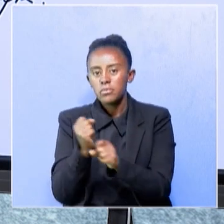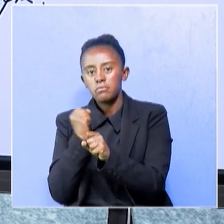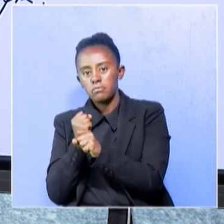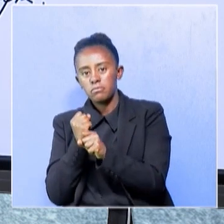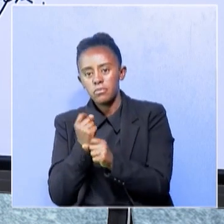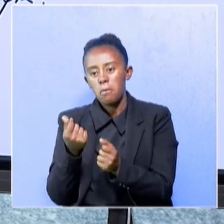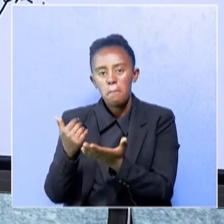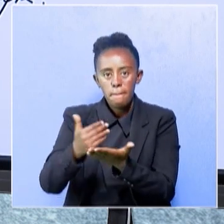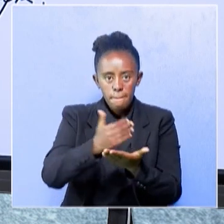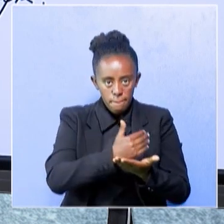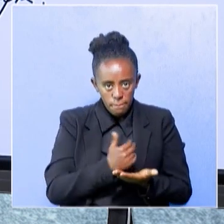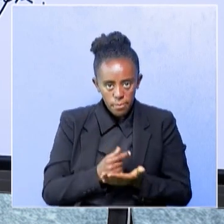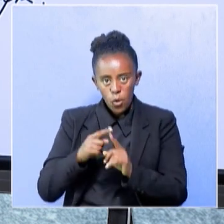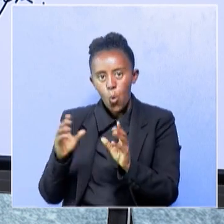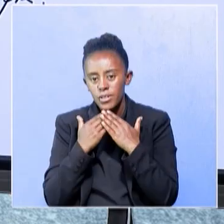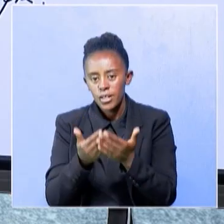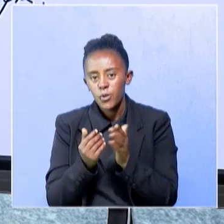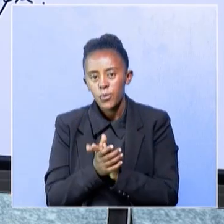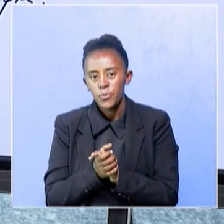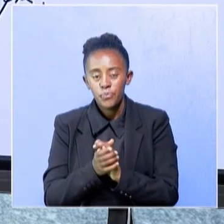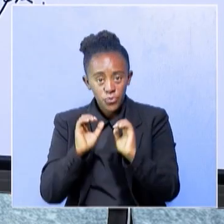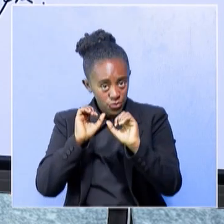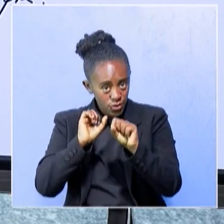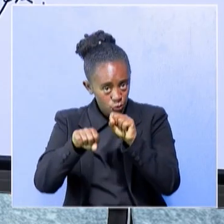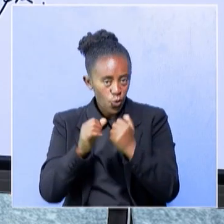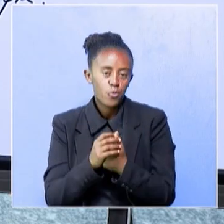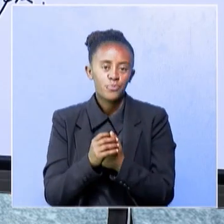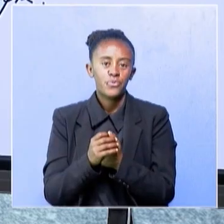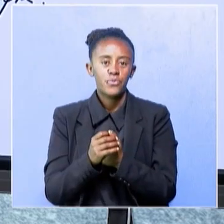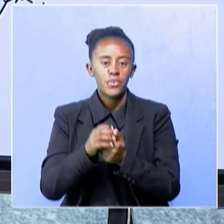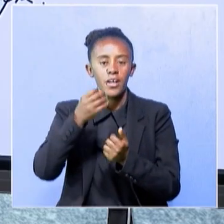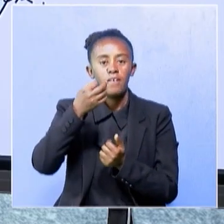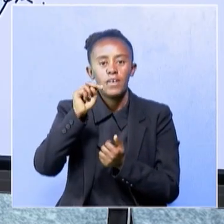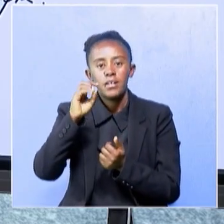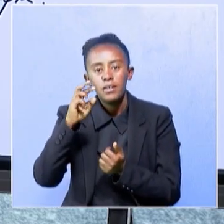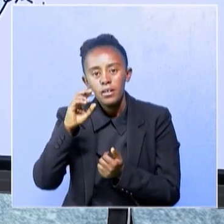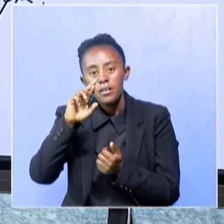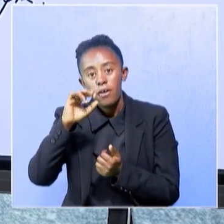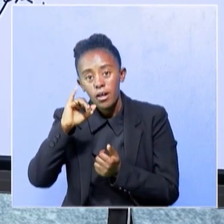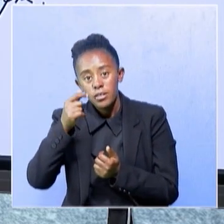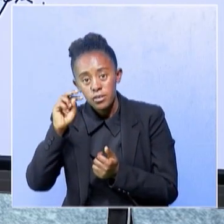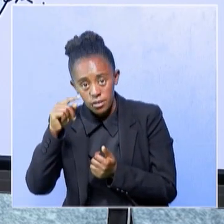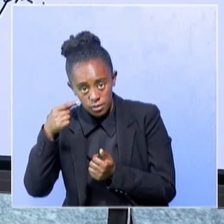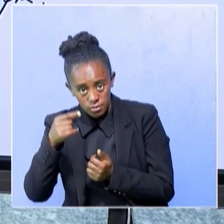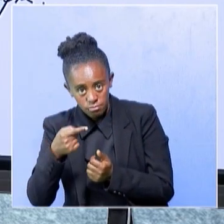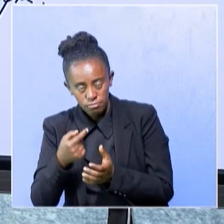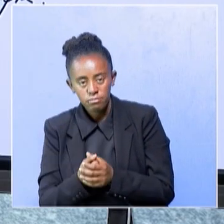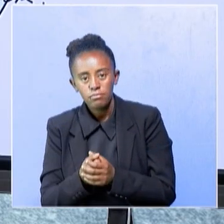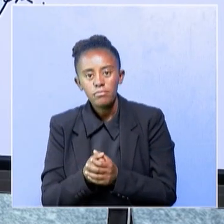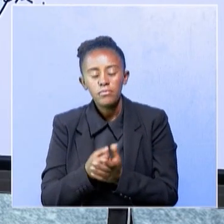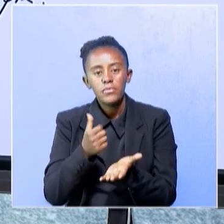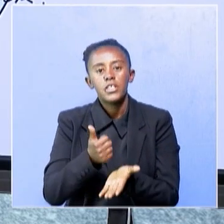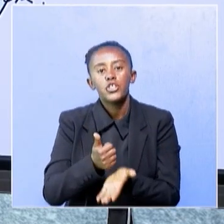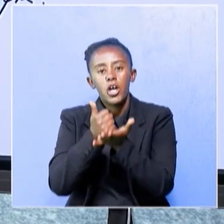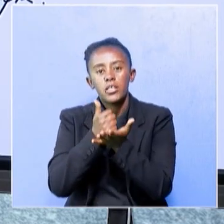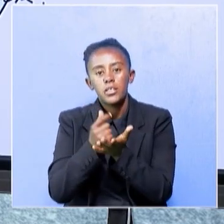to take or collect something. So, the fundraising, the charity team